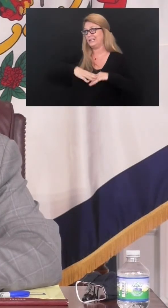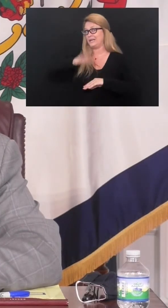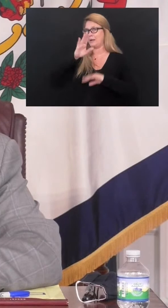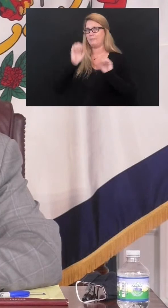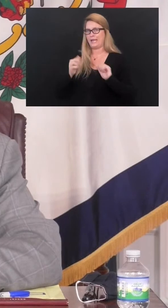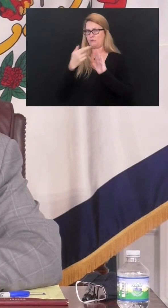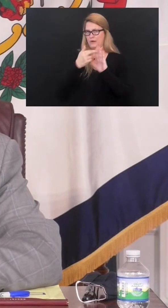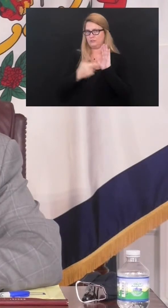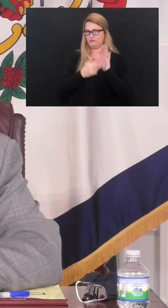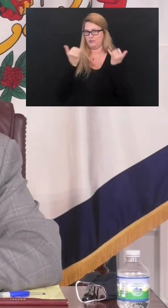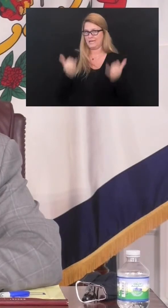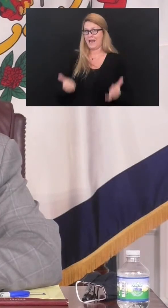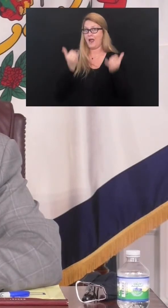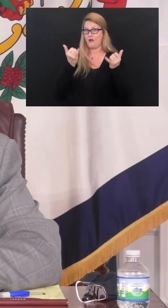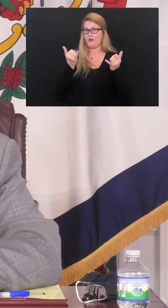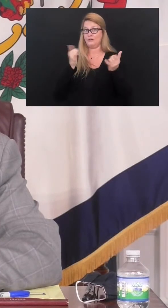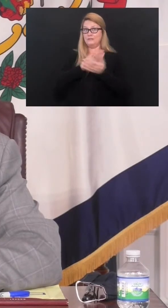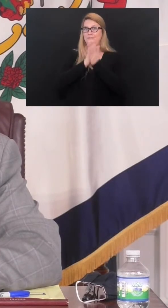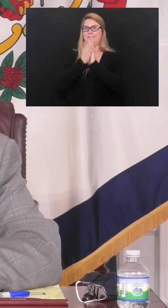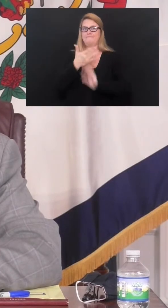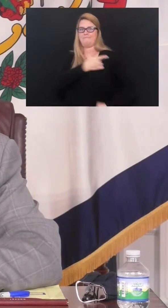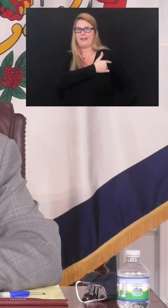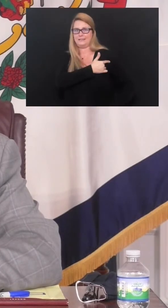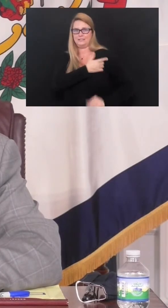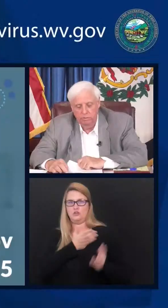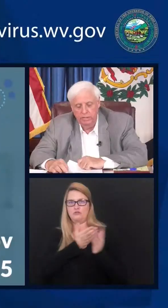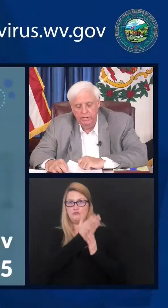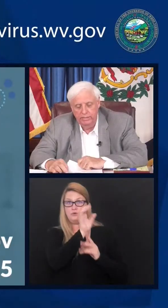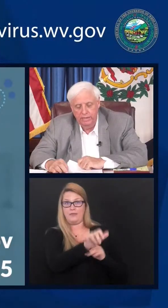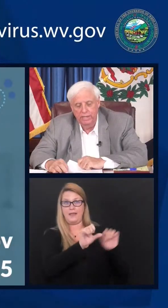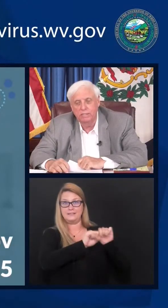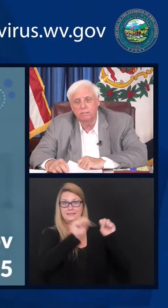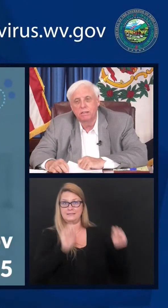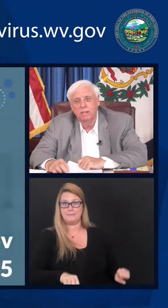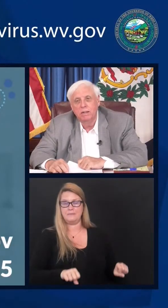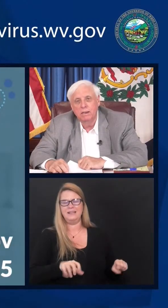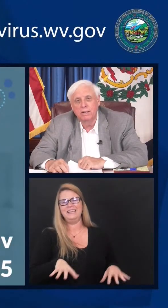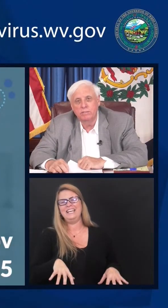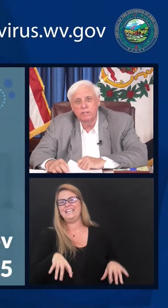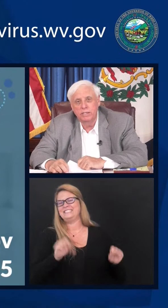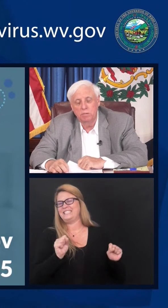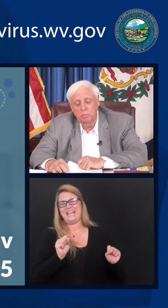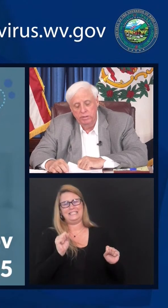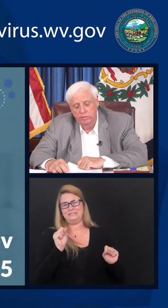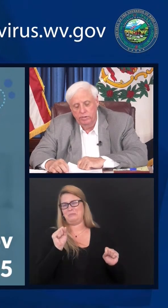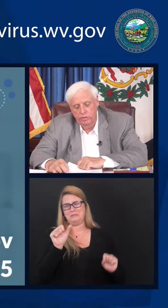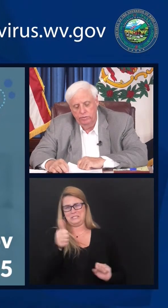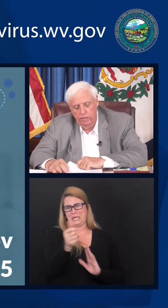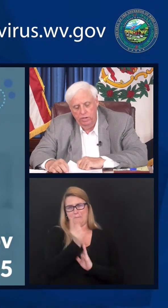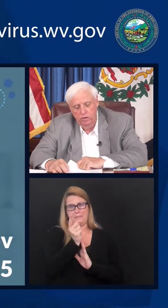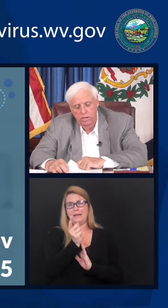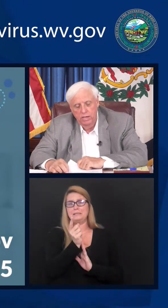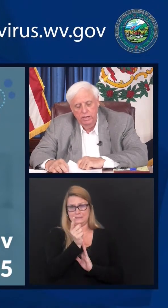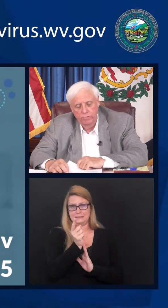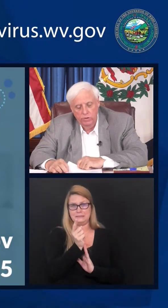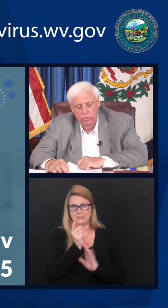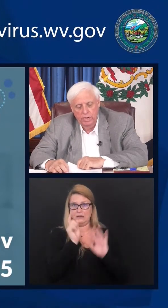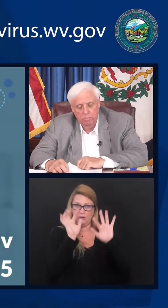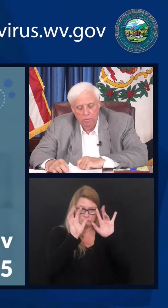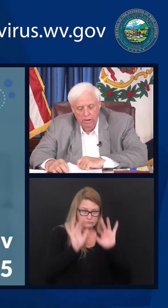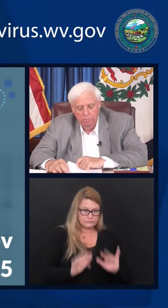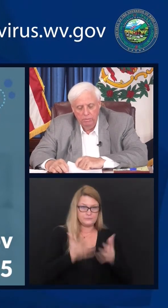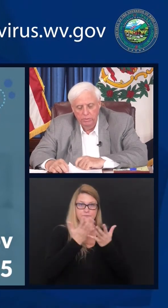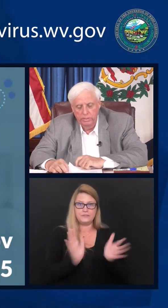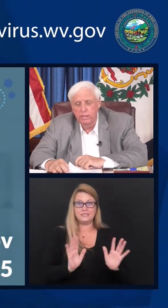pre-register to get their vaccine through our scheduling system, and it takes less than 10 minutes to do so. If you've